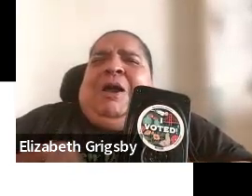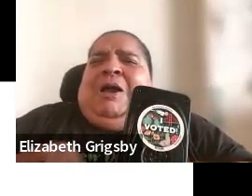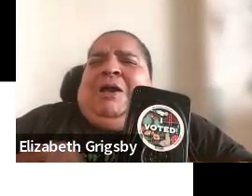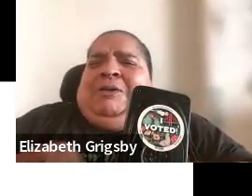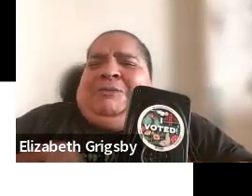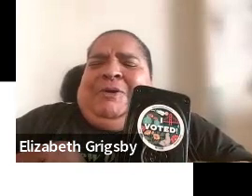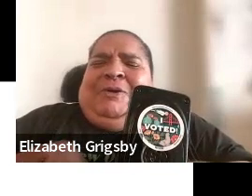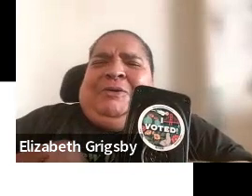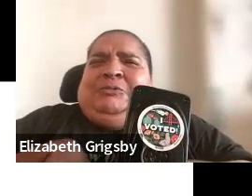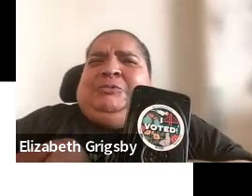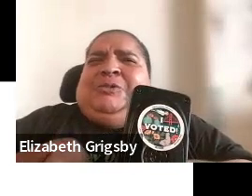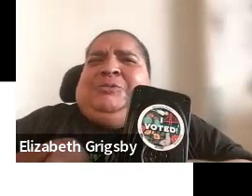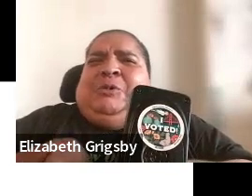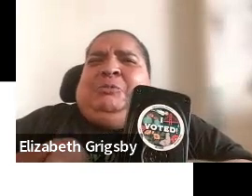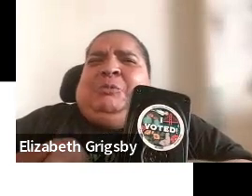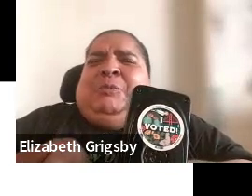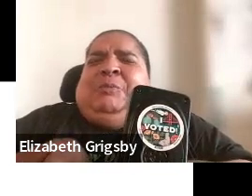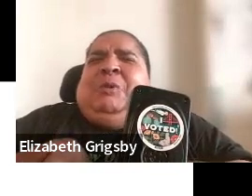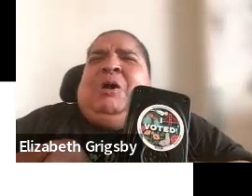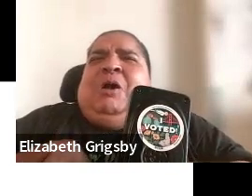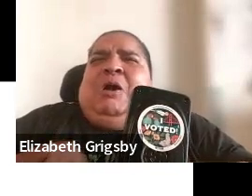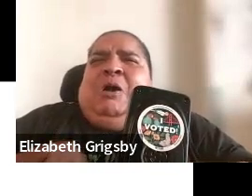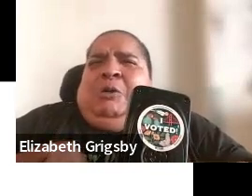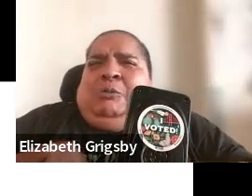why they usually don't